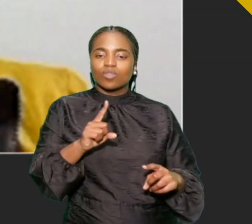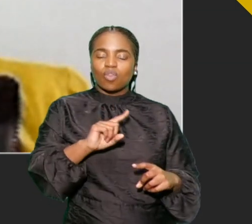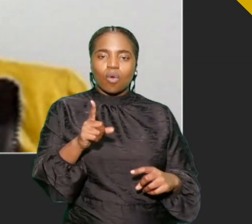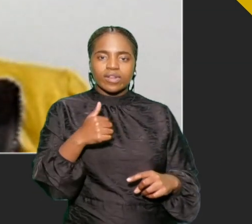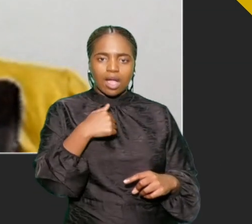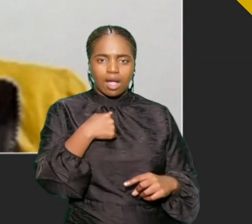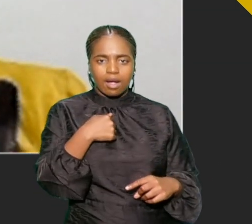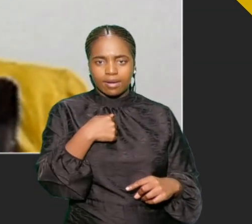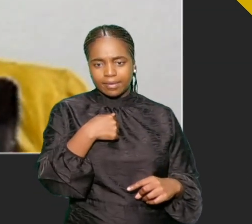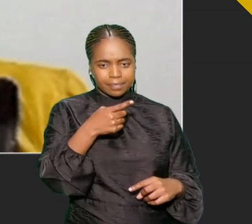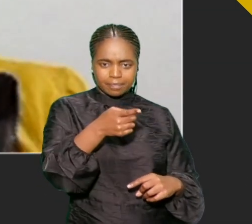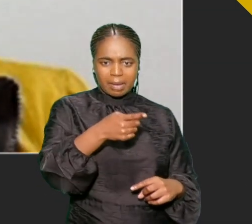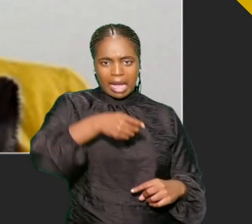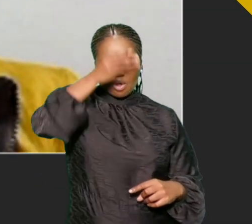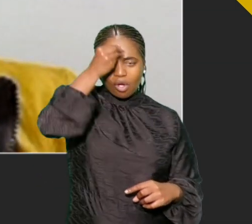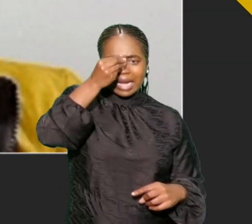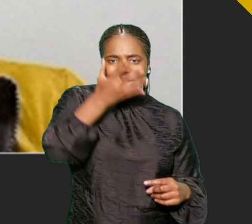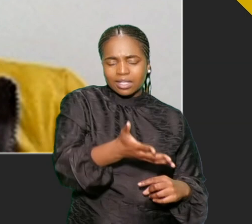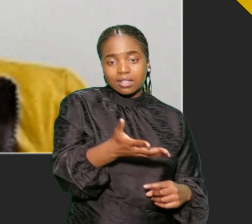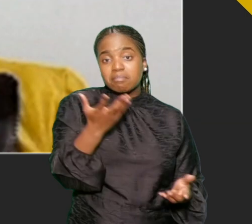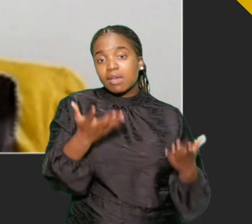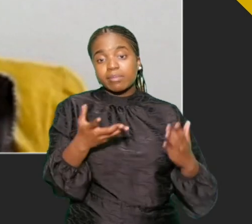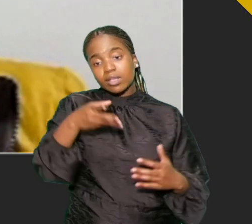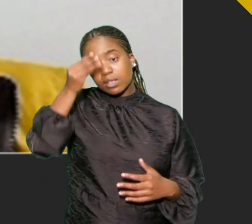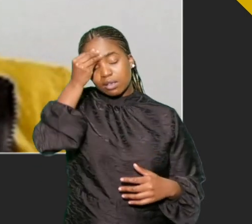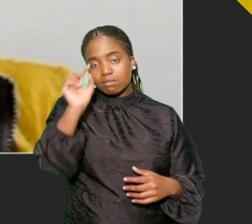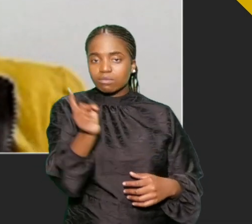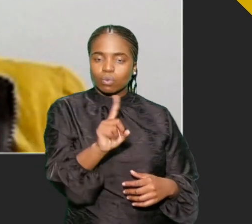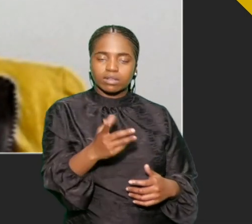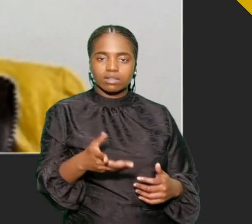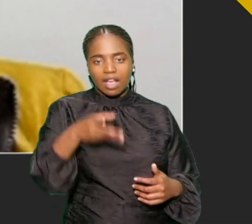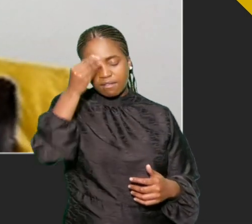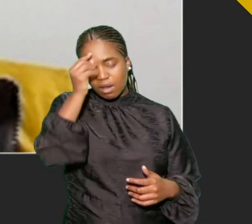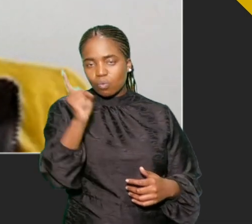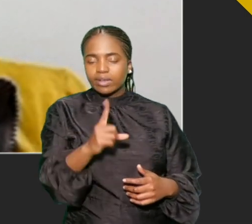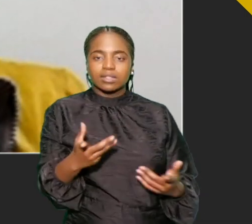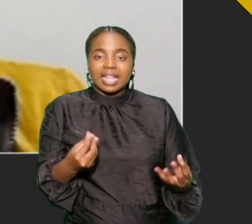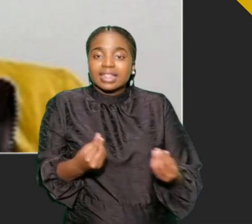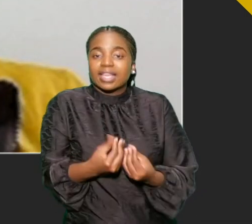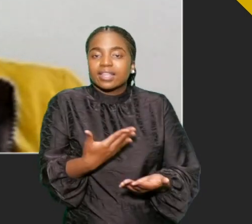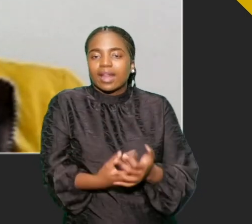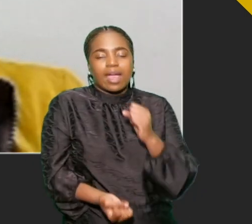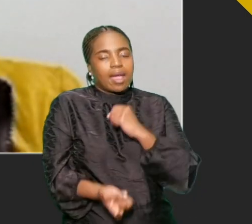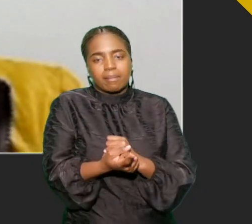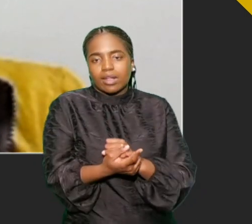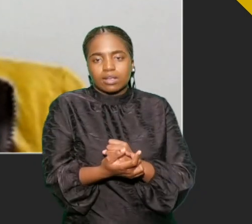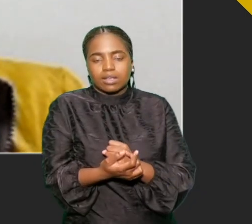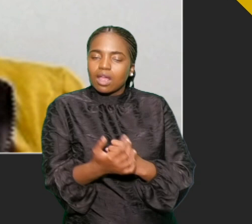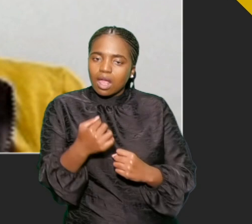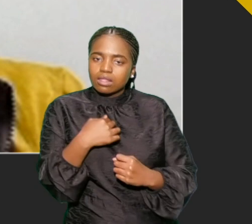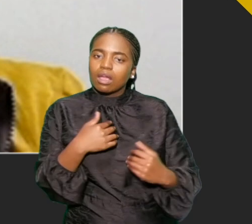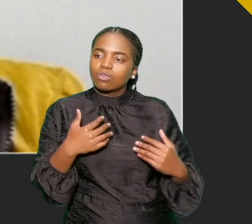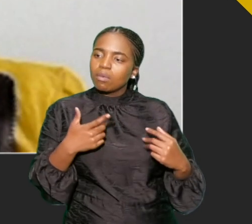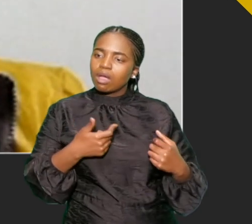this profound lesson. Maybe the lesson is you've learned that things can happen to you and you can still come out of